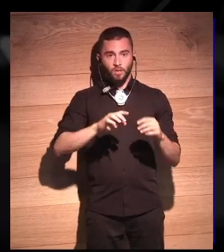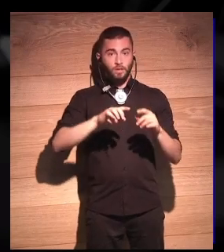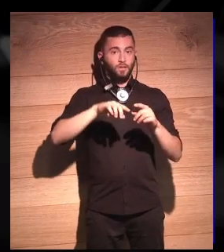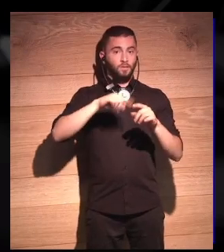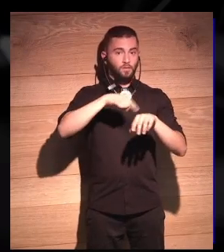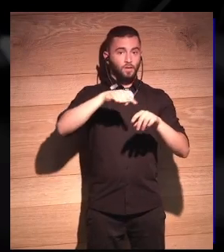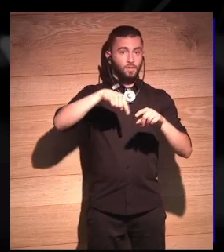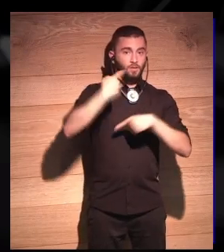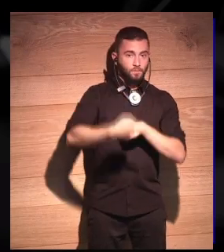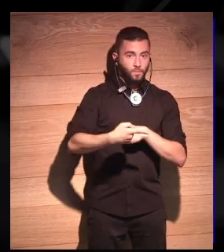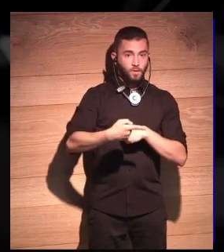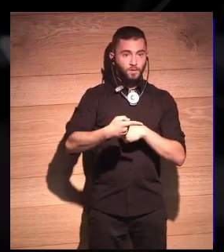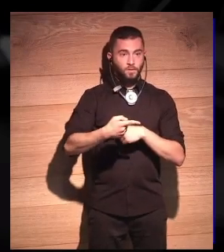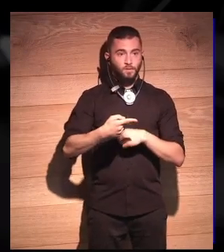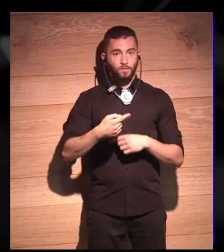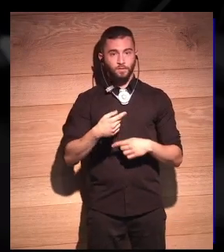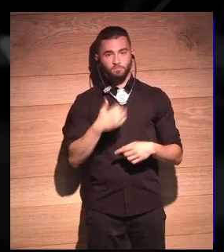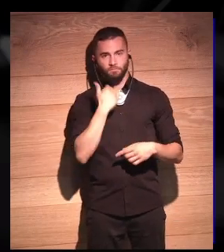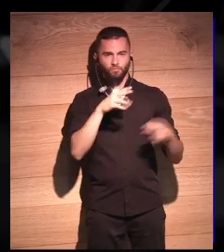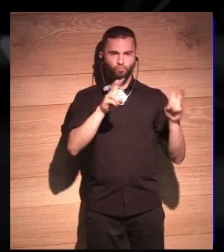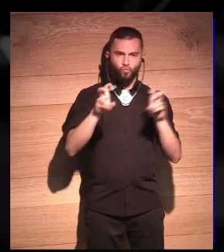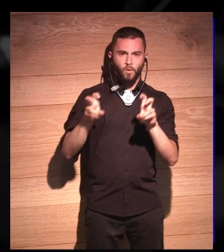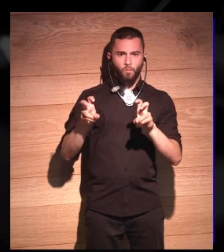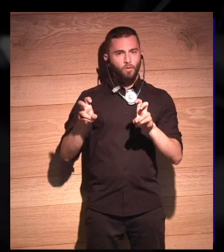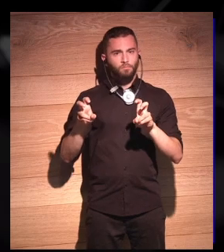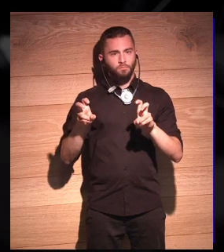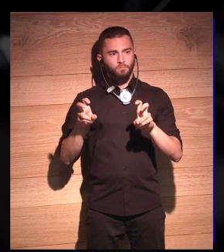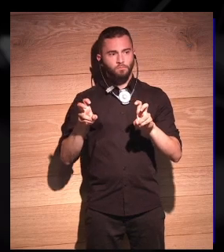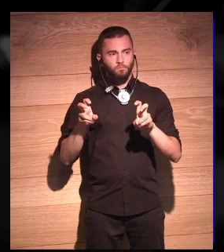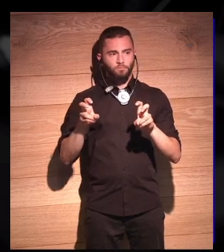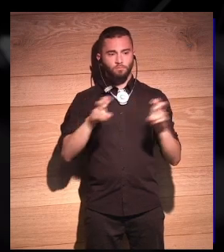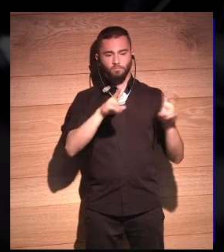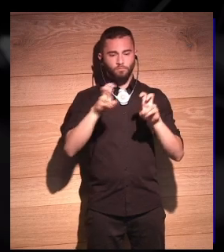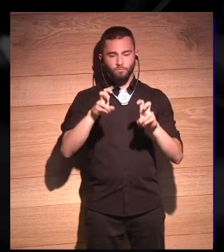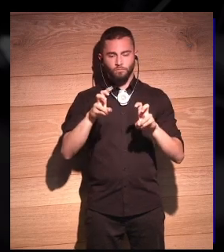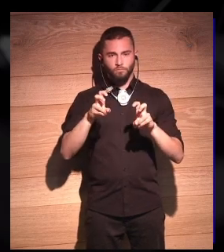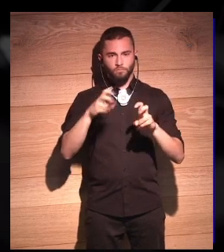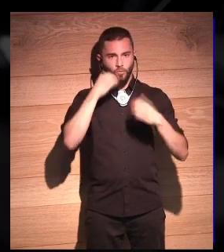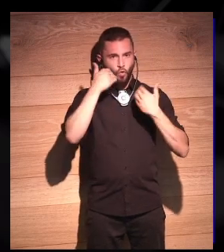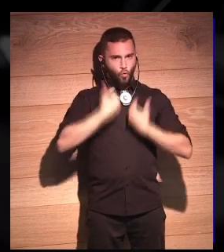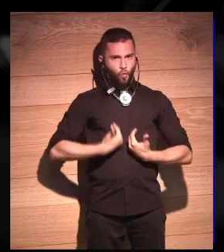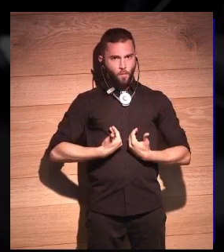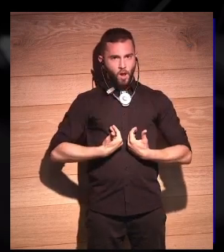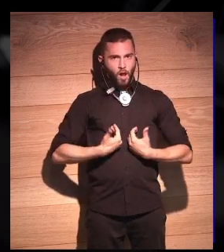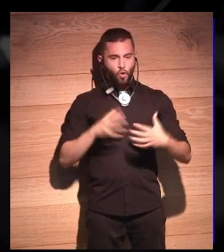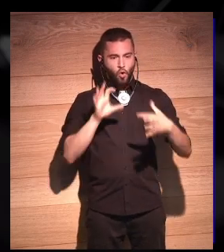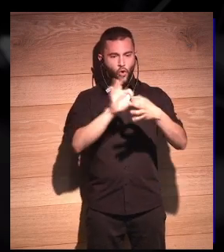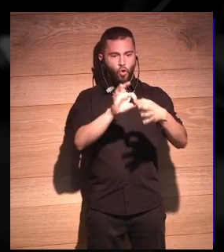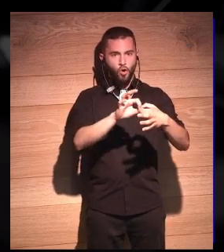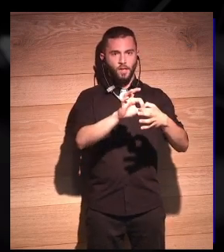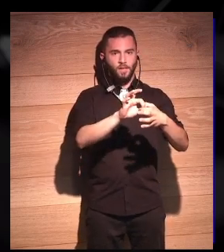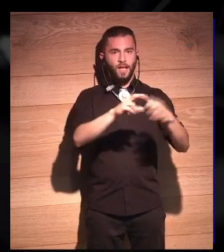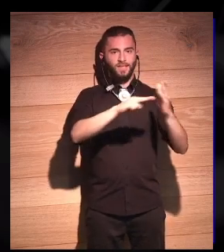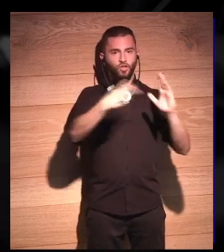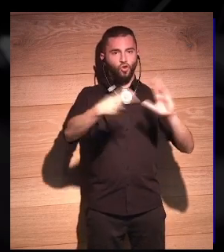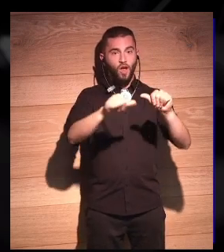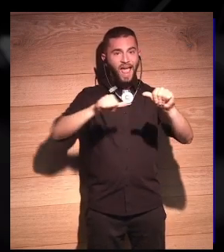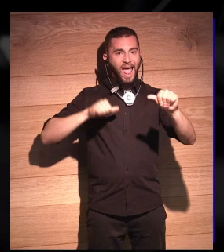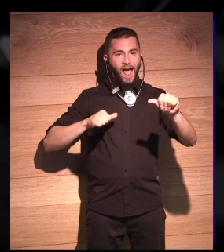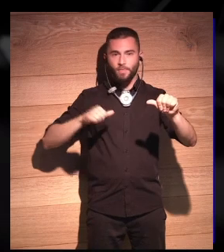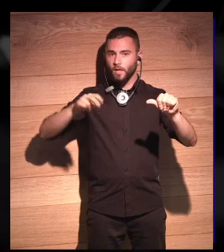It's a new medium. Humanizes and connects us with technology like never before. Don't agree with